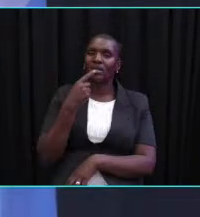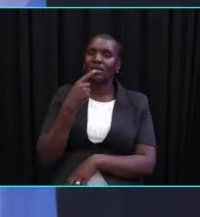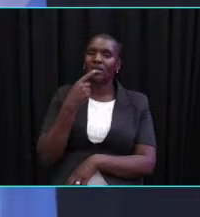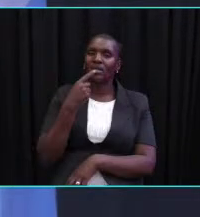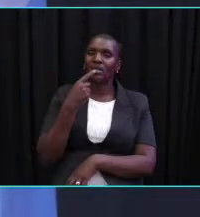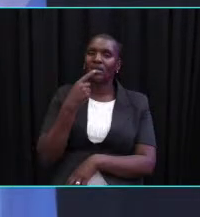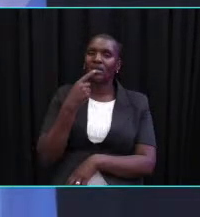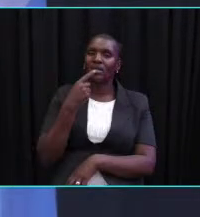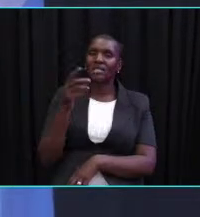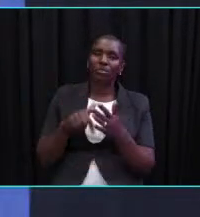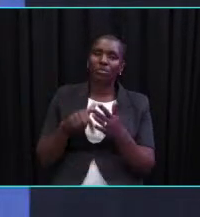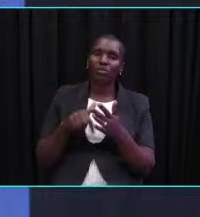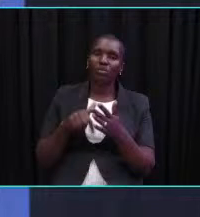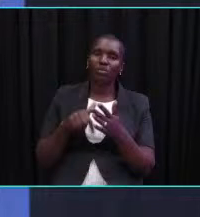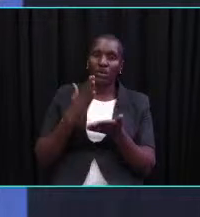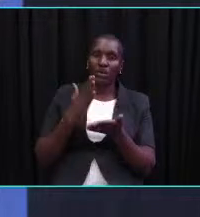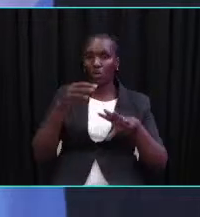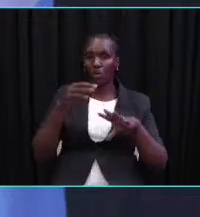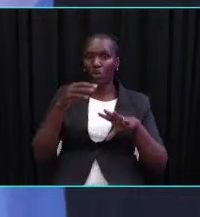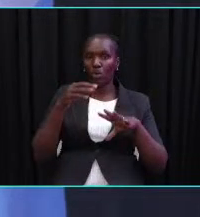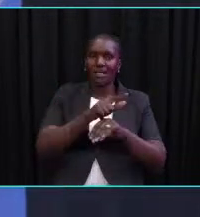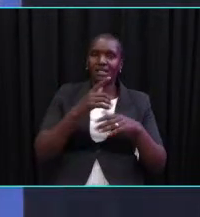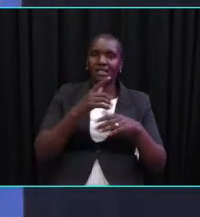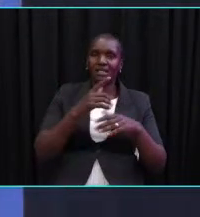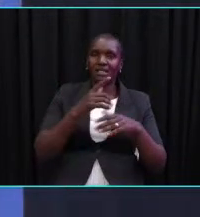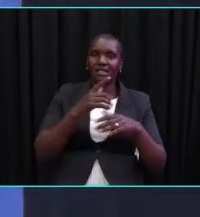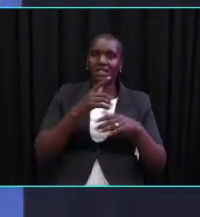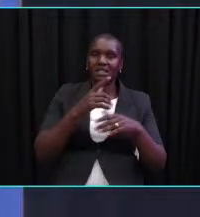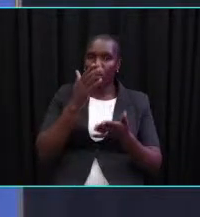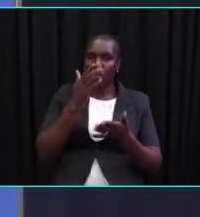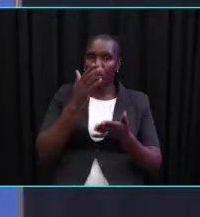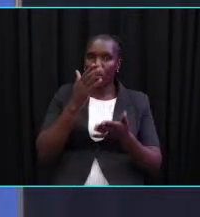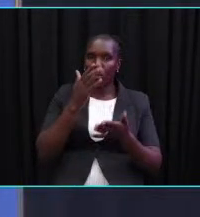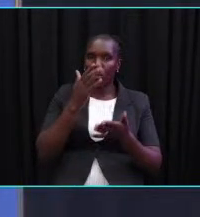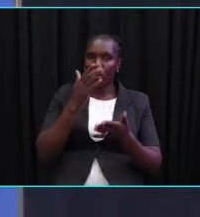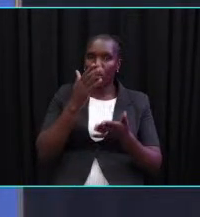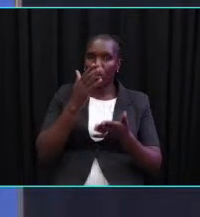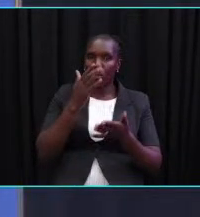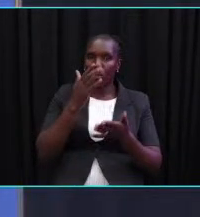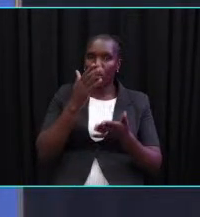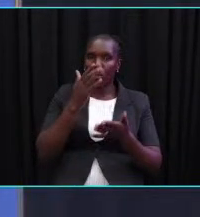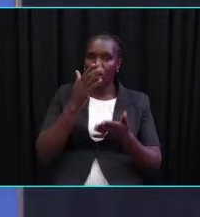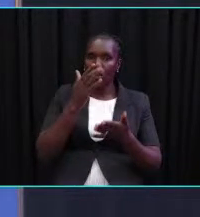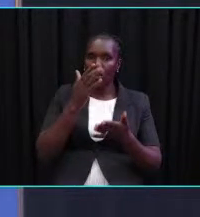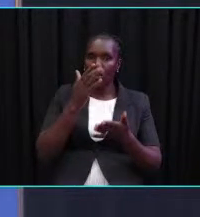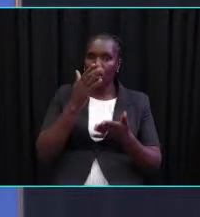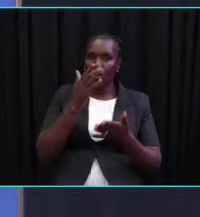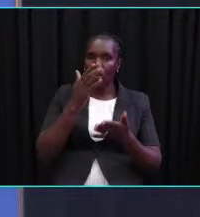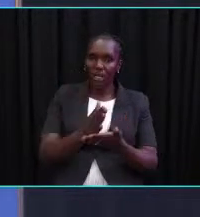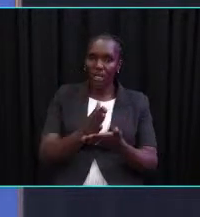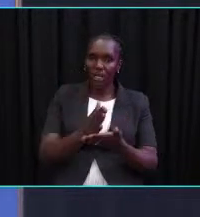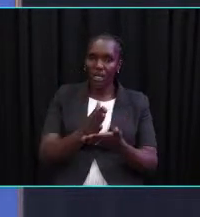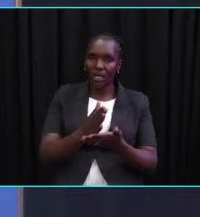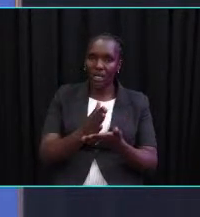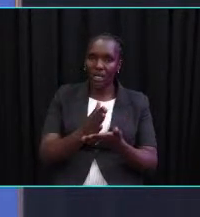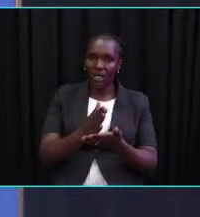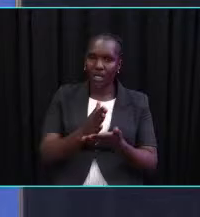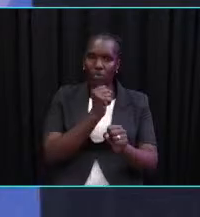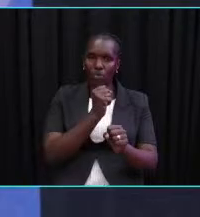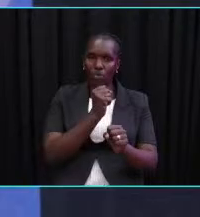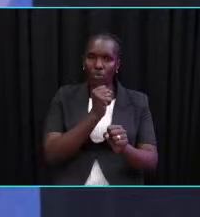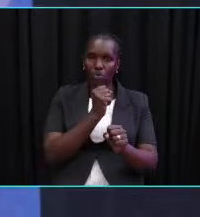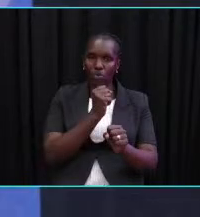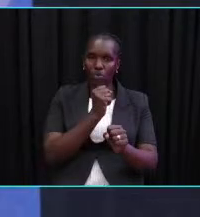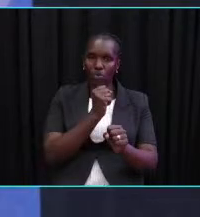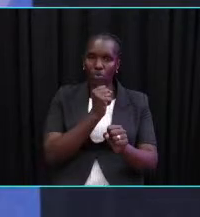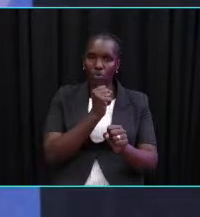teach, are those people who are actually doing the job. So the Kenyans who are on board when